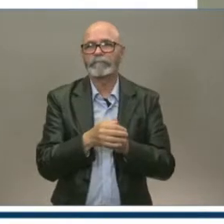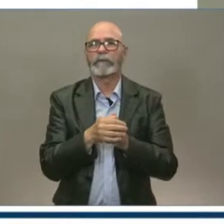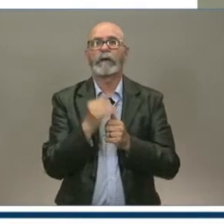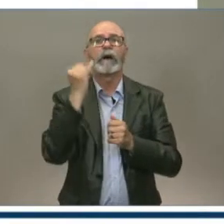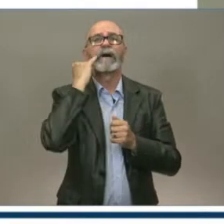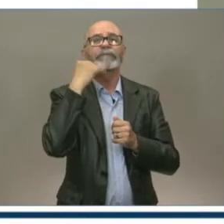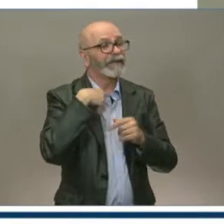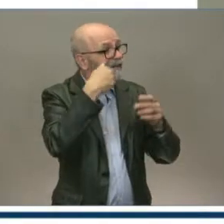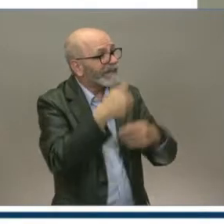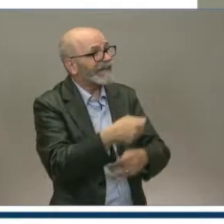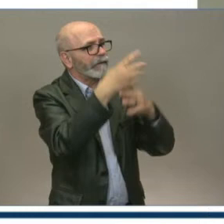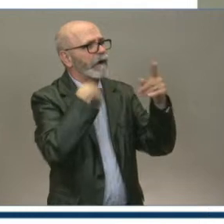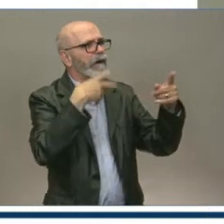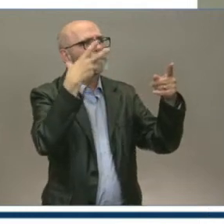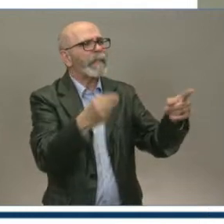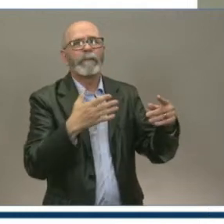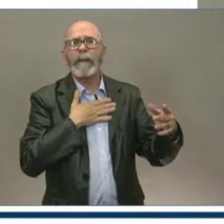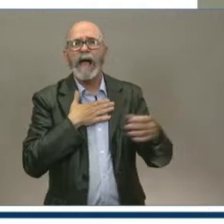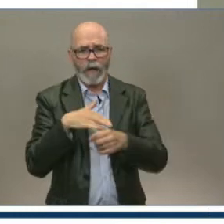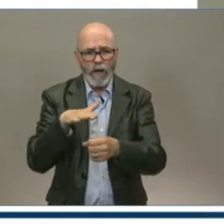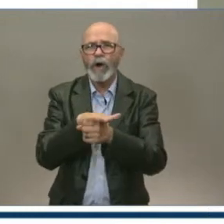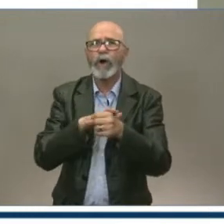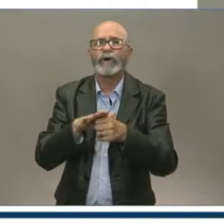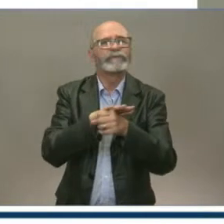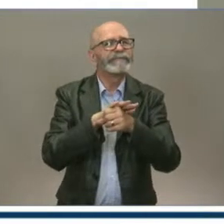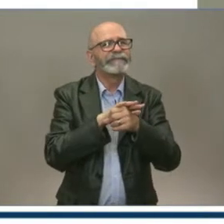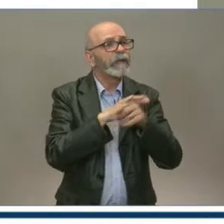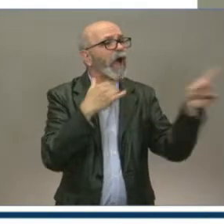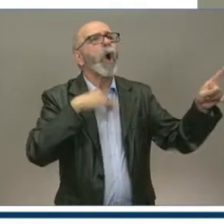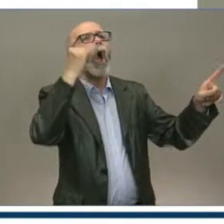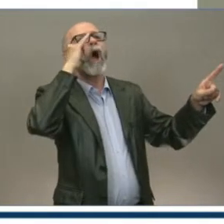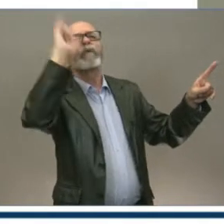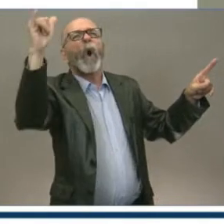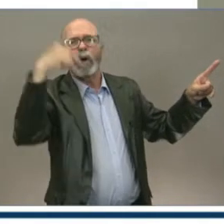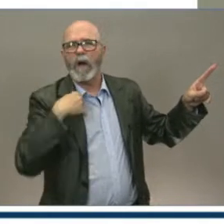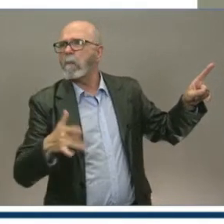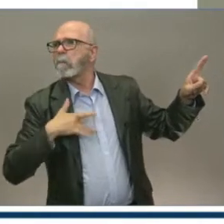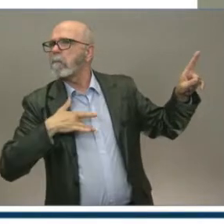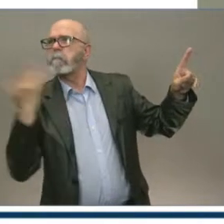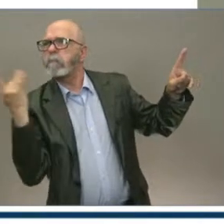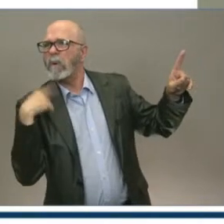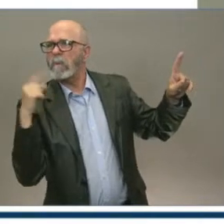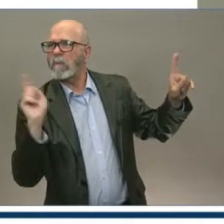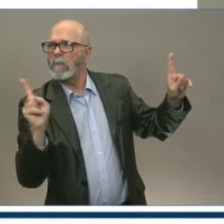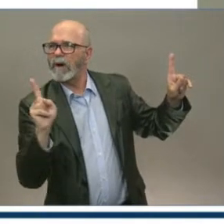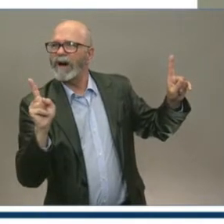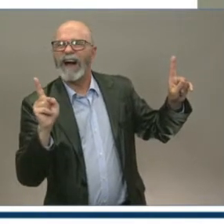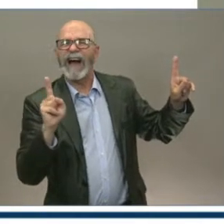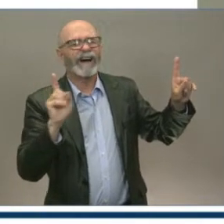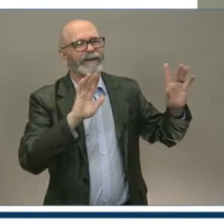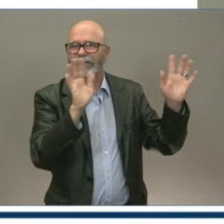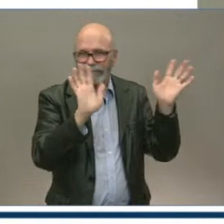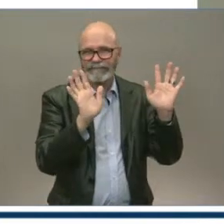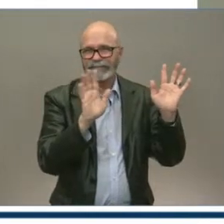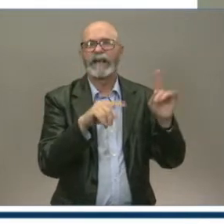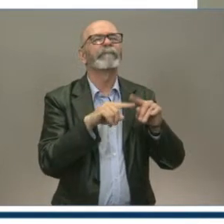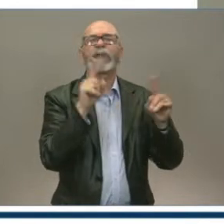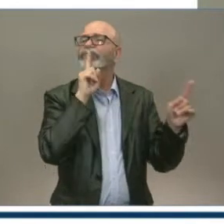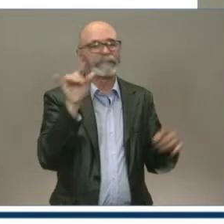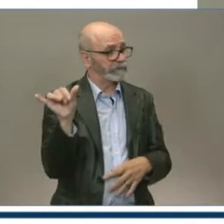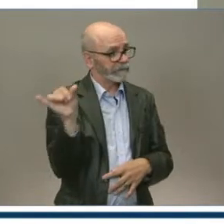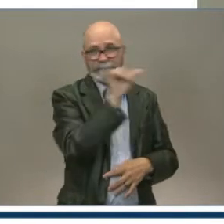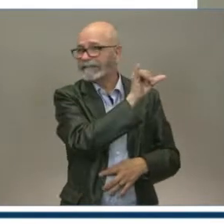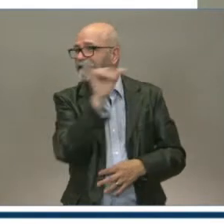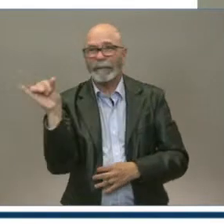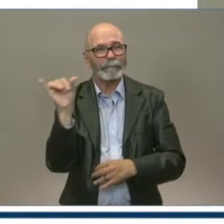phone and call the toll-free line. The operators have access, whether it's on the phone or whether you're online, they have access to the same list of open